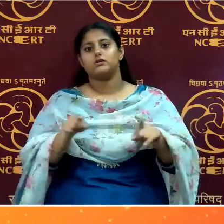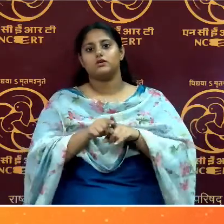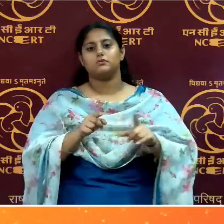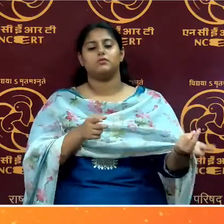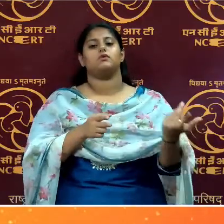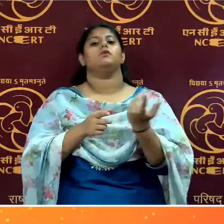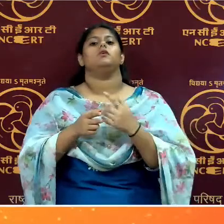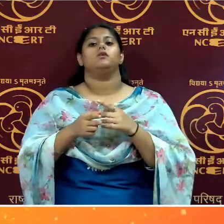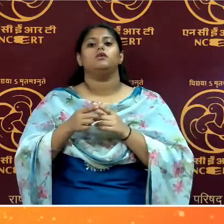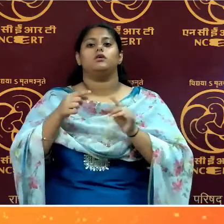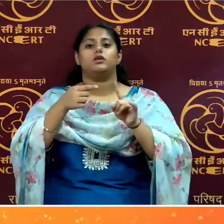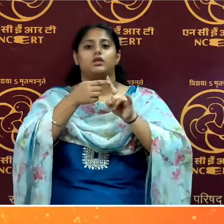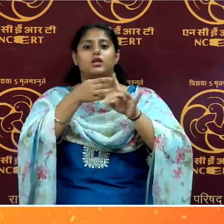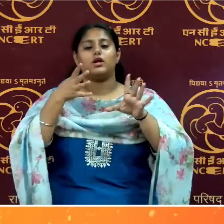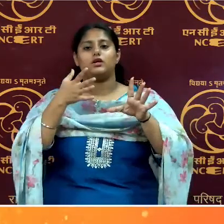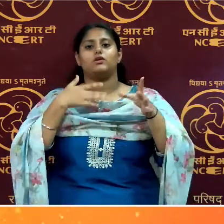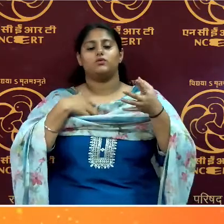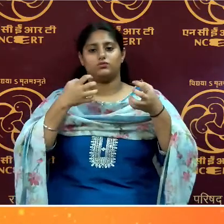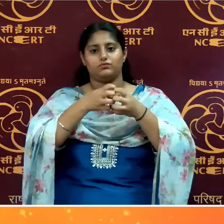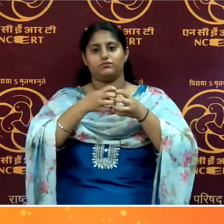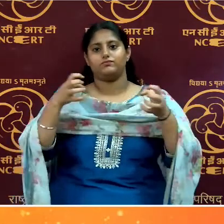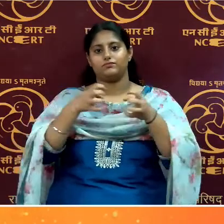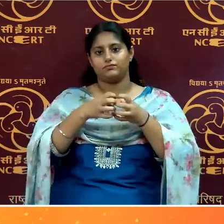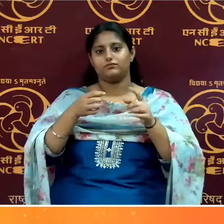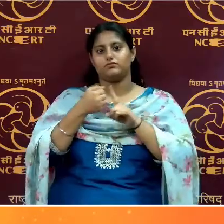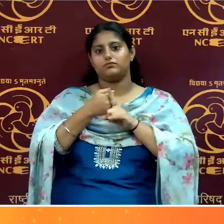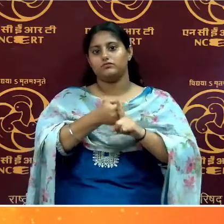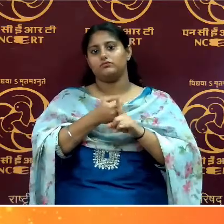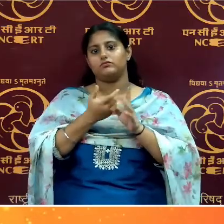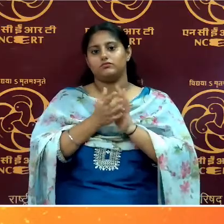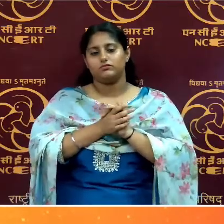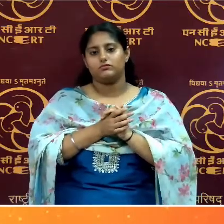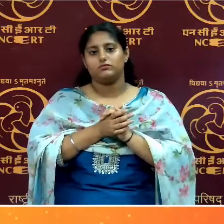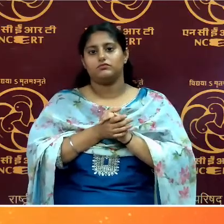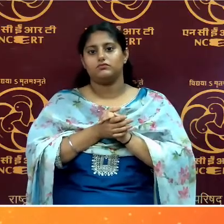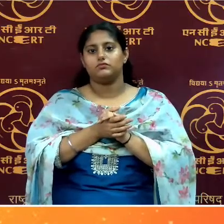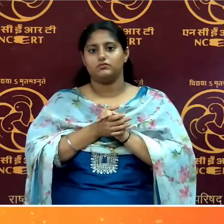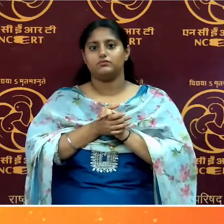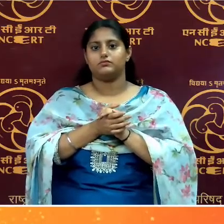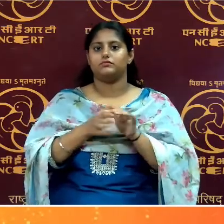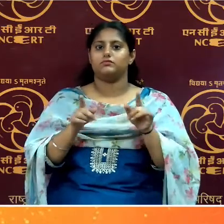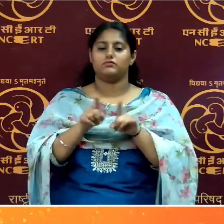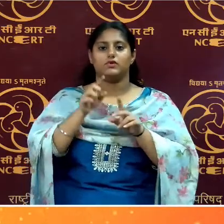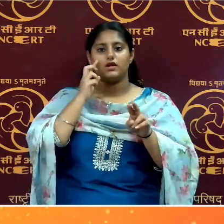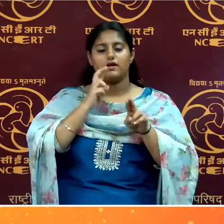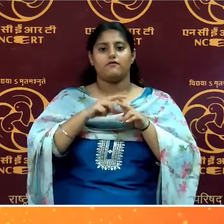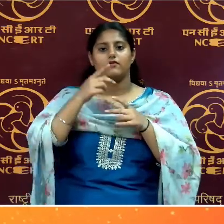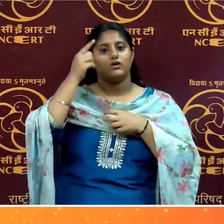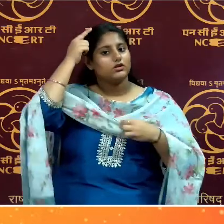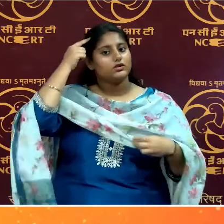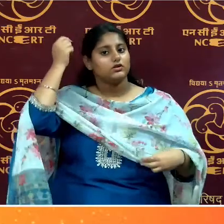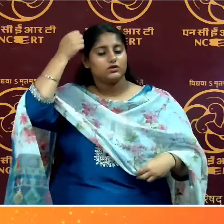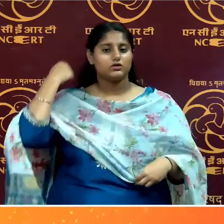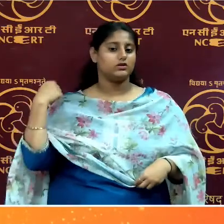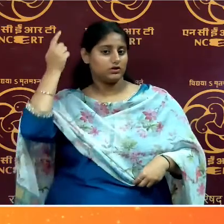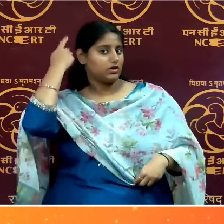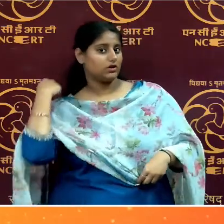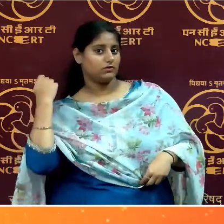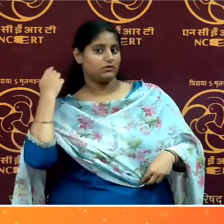is electrostatic force, Oh, right? So you have said that dry hair, if you comb, yeah.